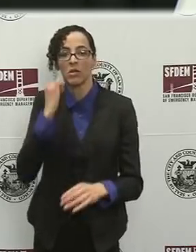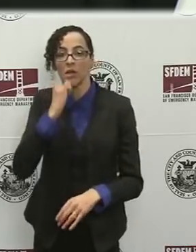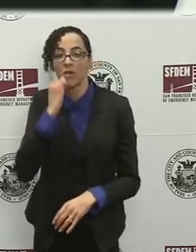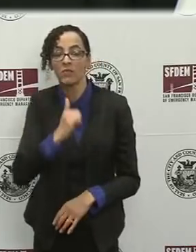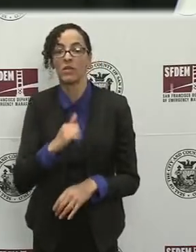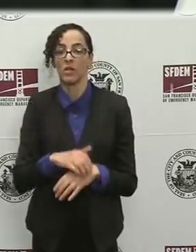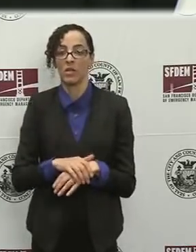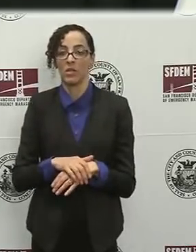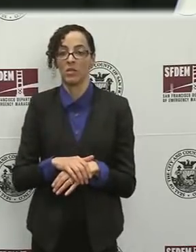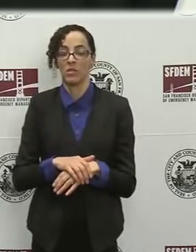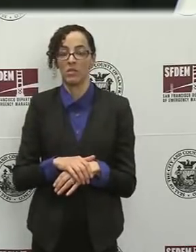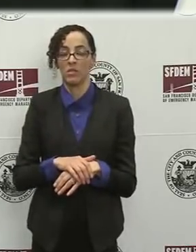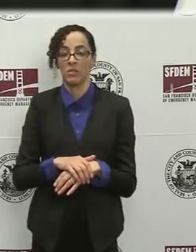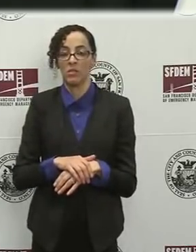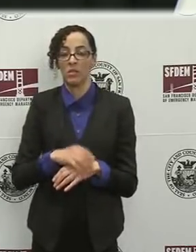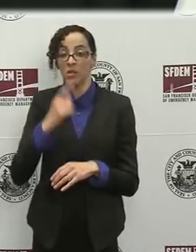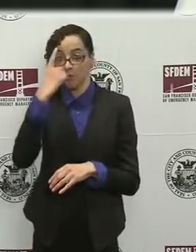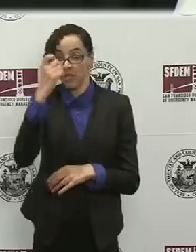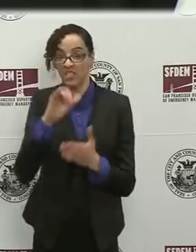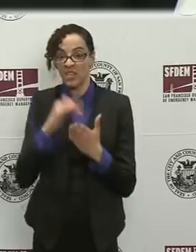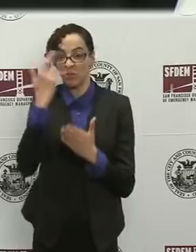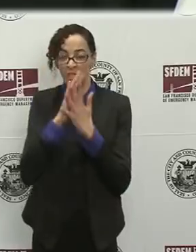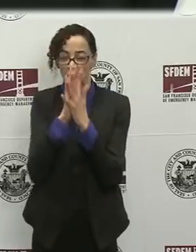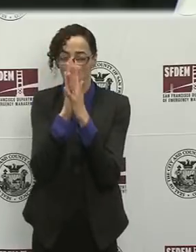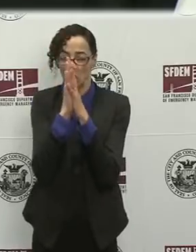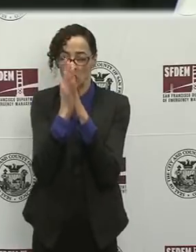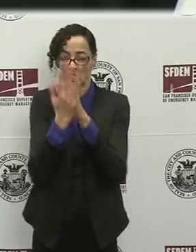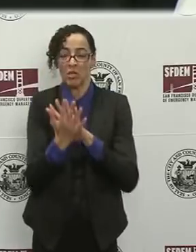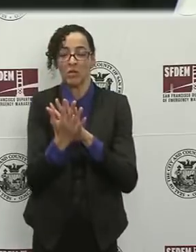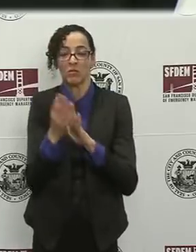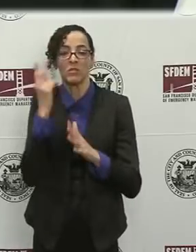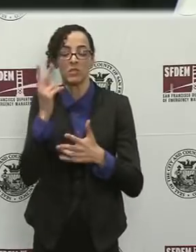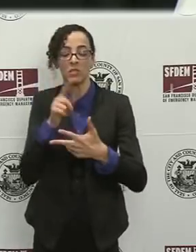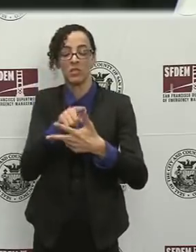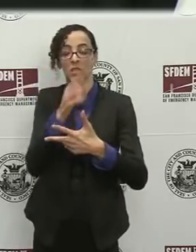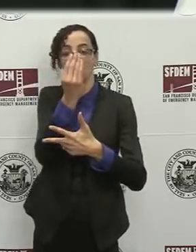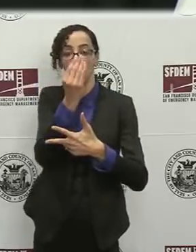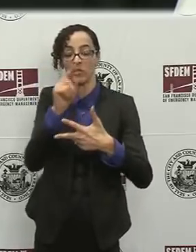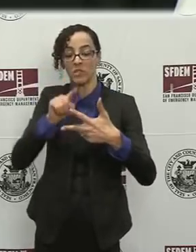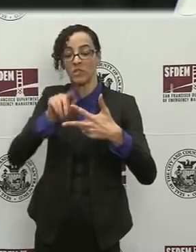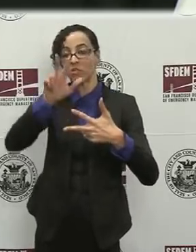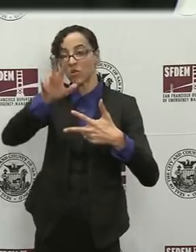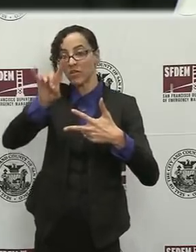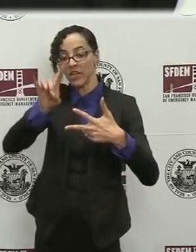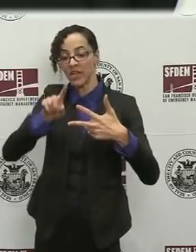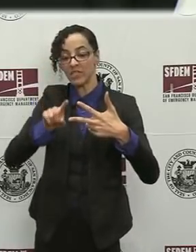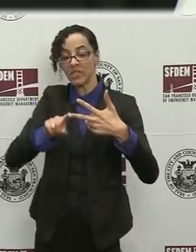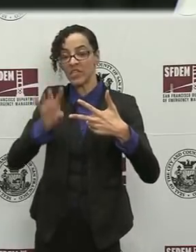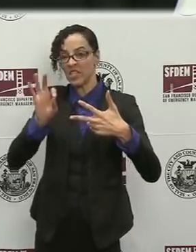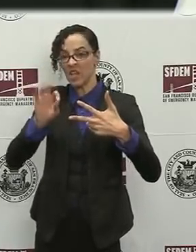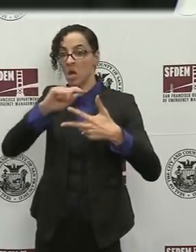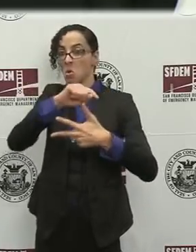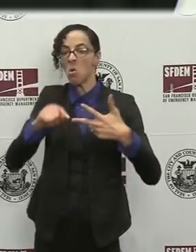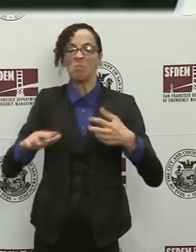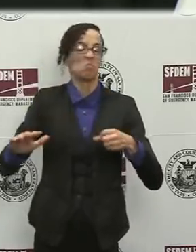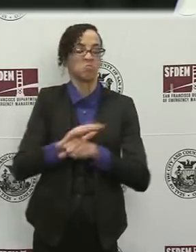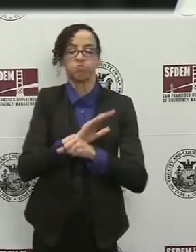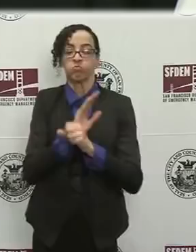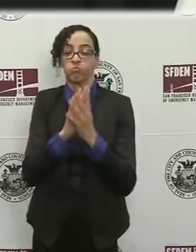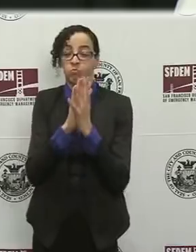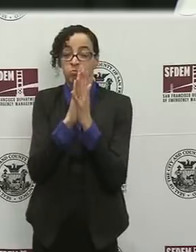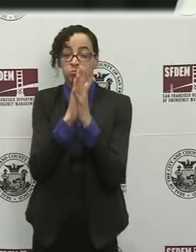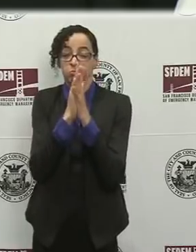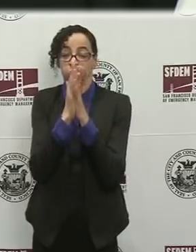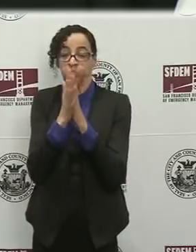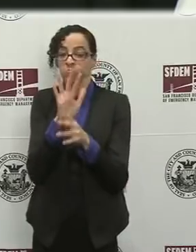lines like the 14, the 38, the 8, and the 9. We have right now, during the public